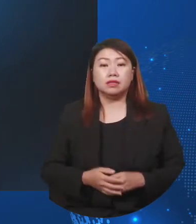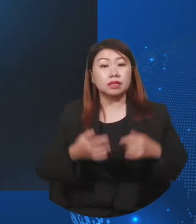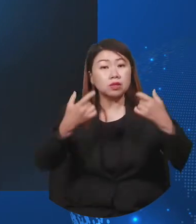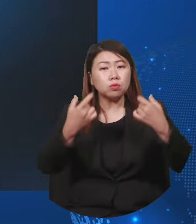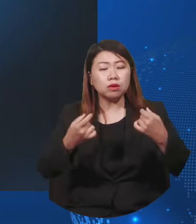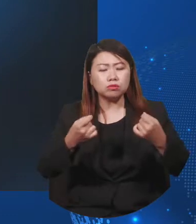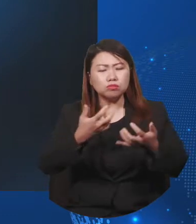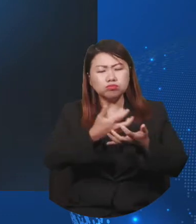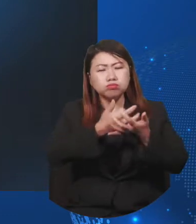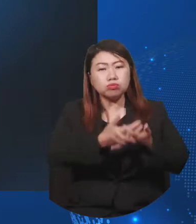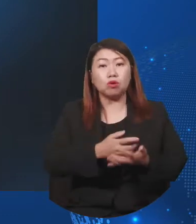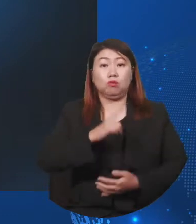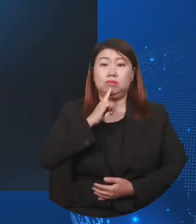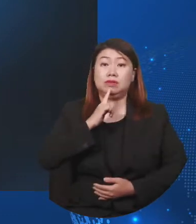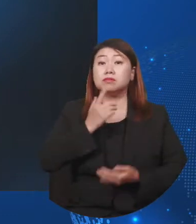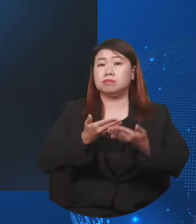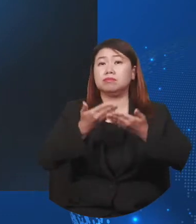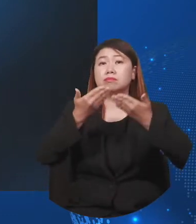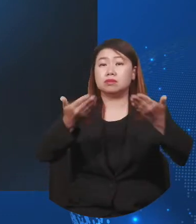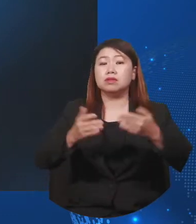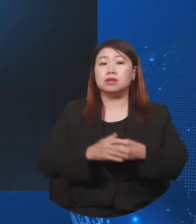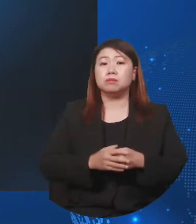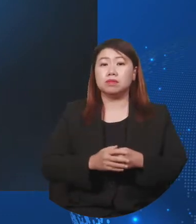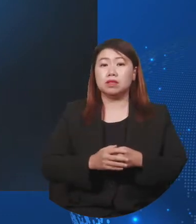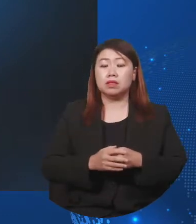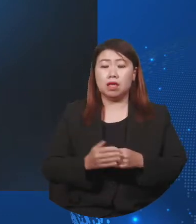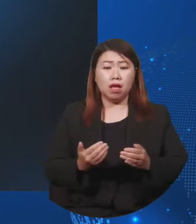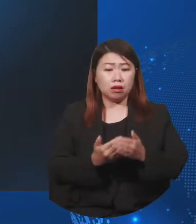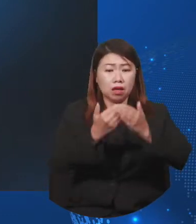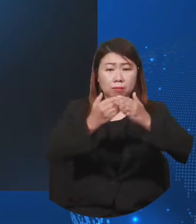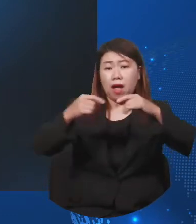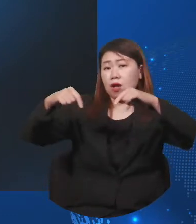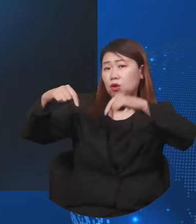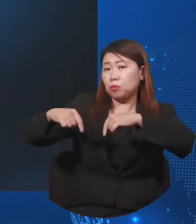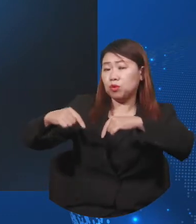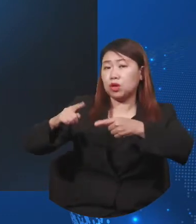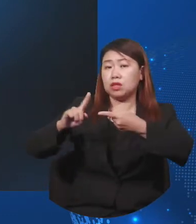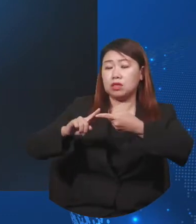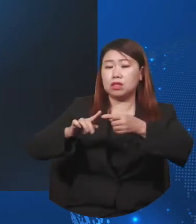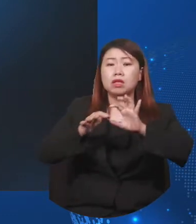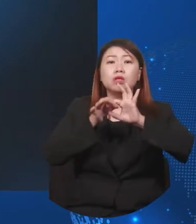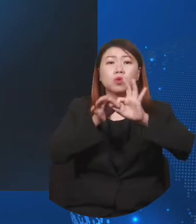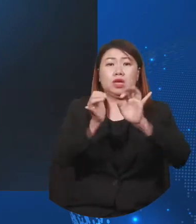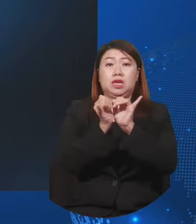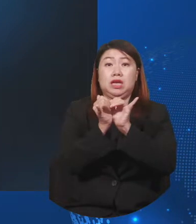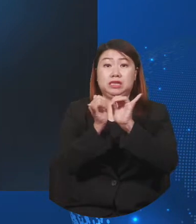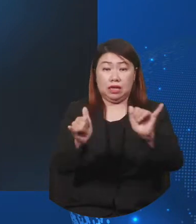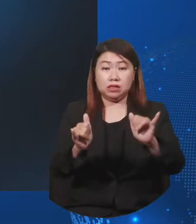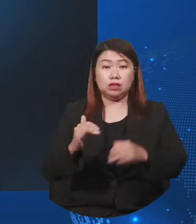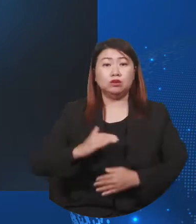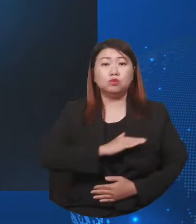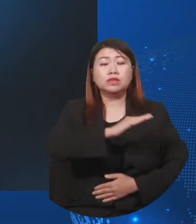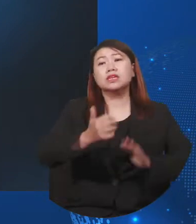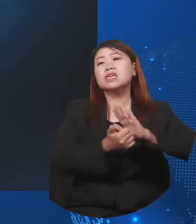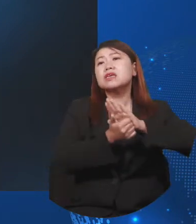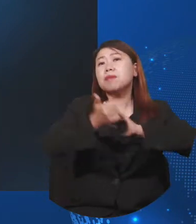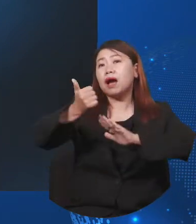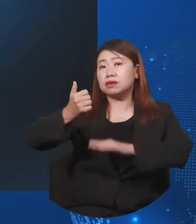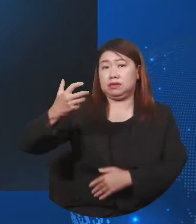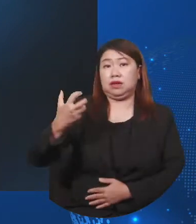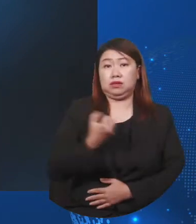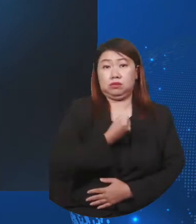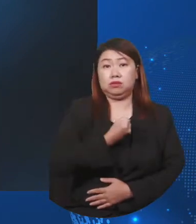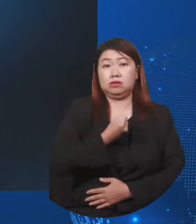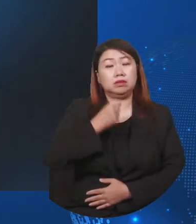development practitioners, we are born to be hopeful and always search for rays of hope that